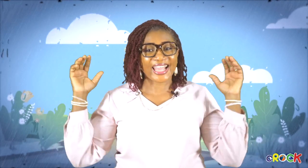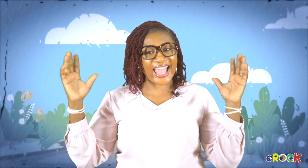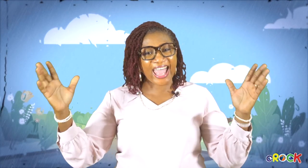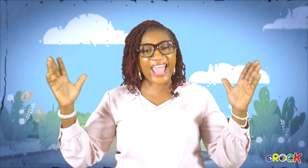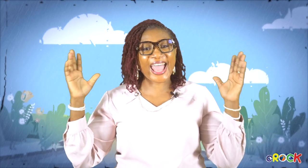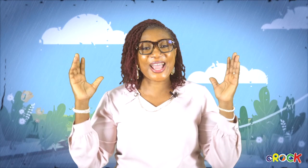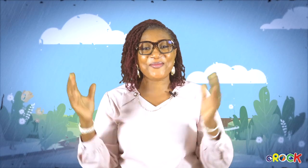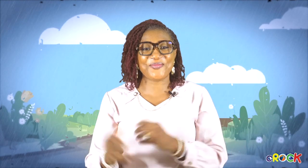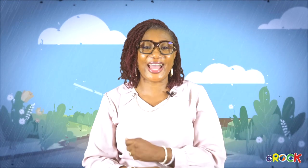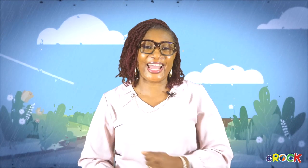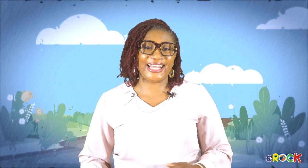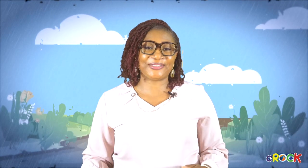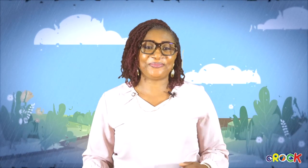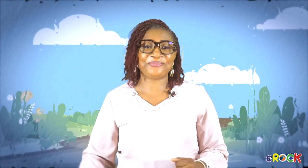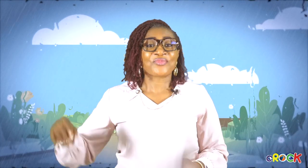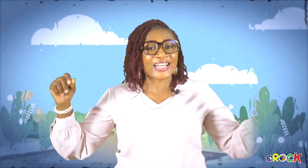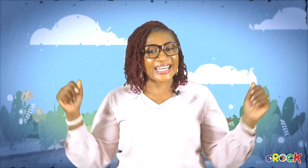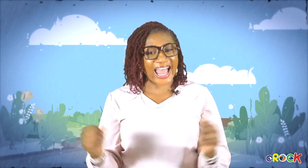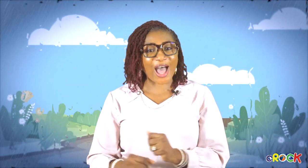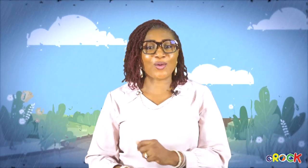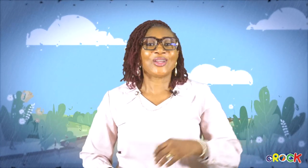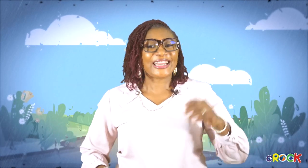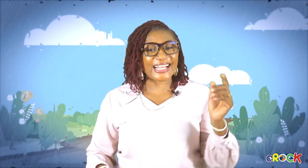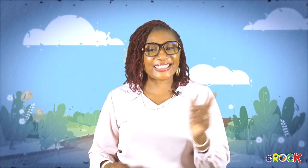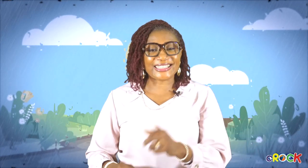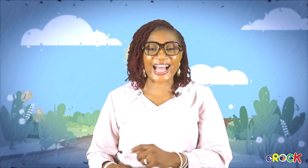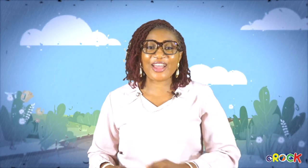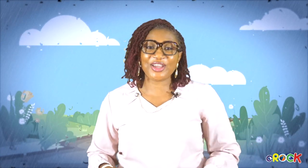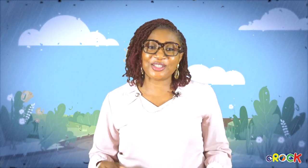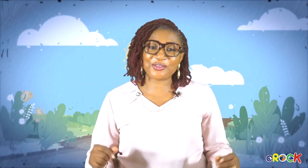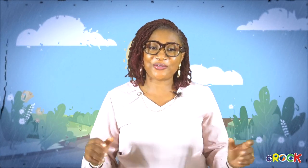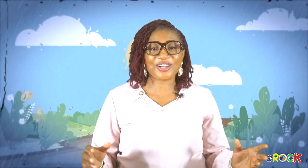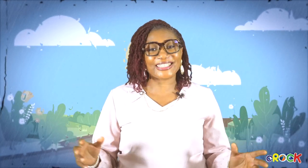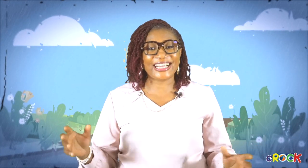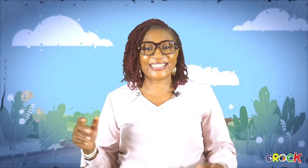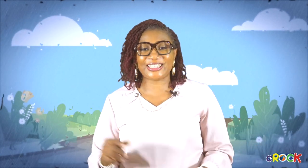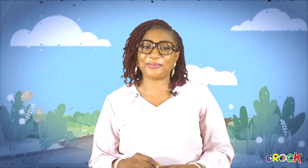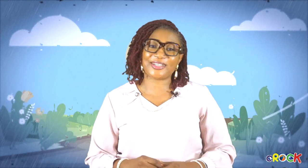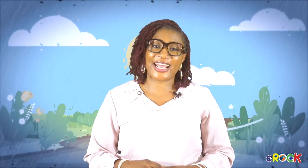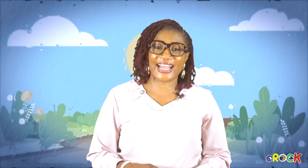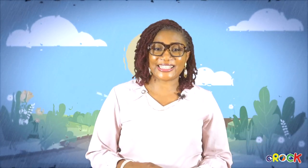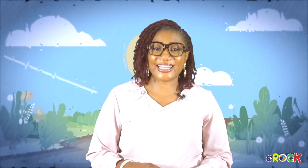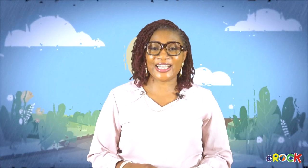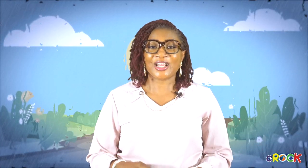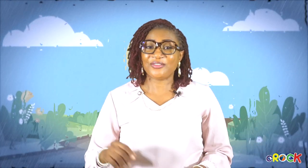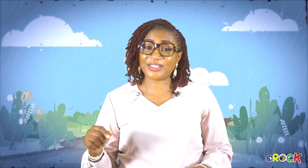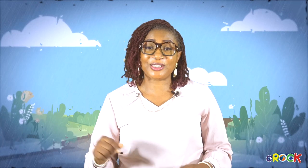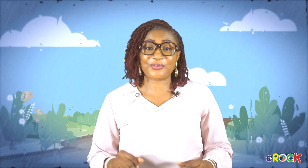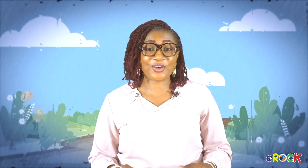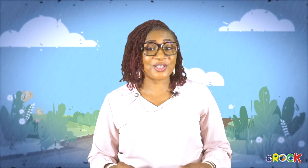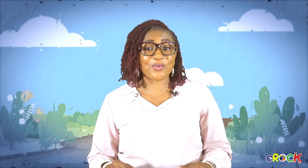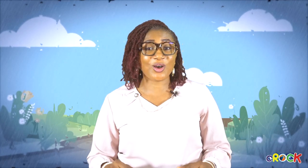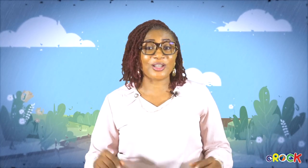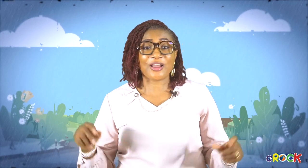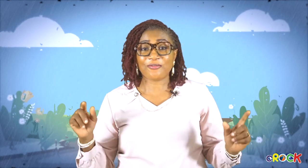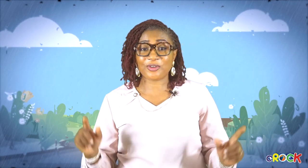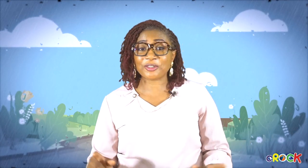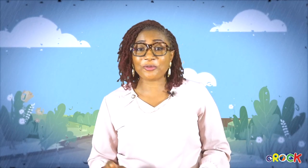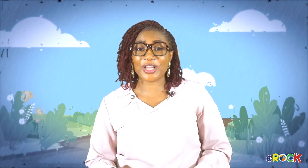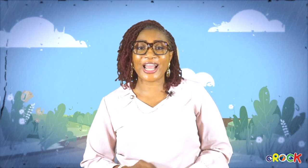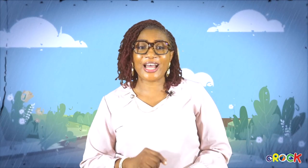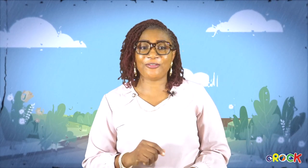name. Amen. Now, let's dive into 1 Kings chapter 18, verses